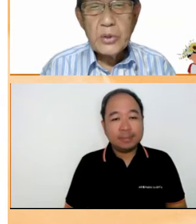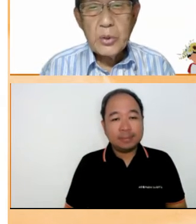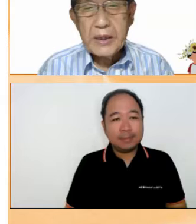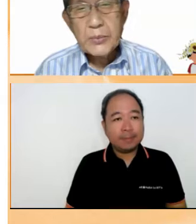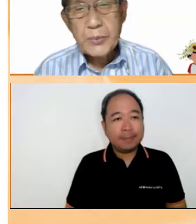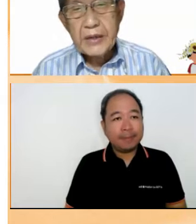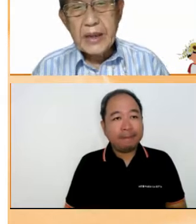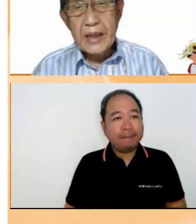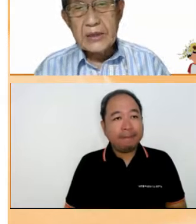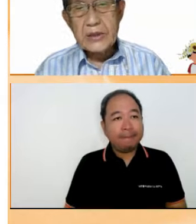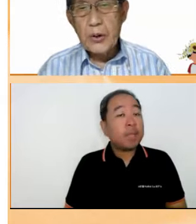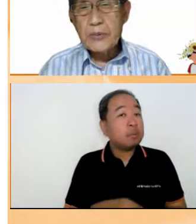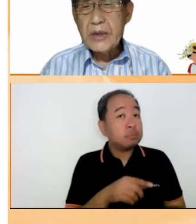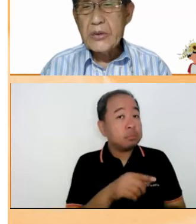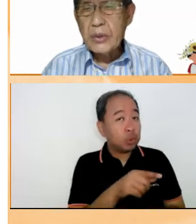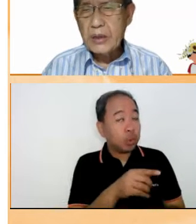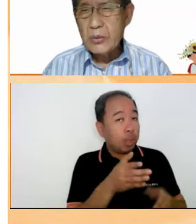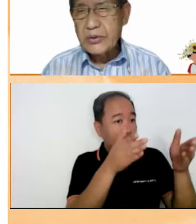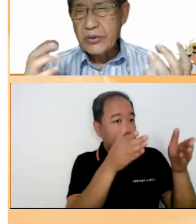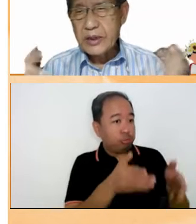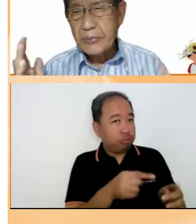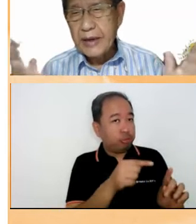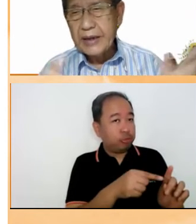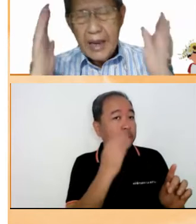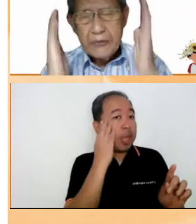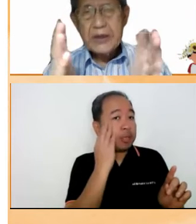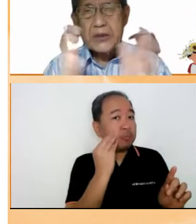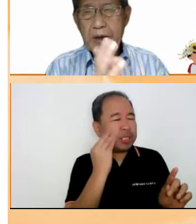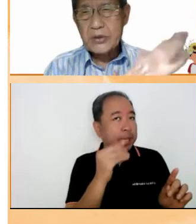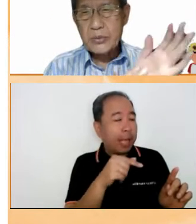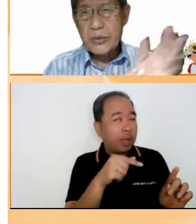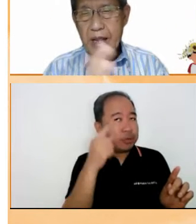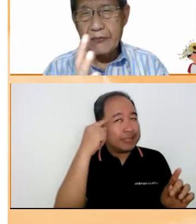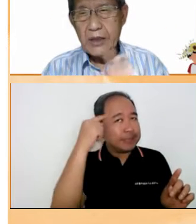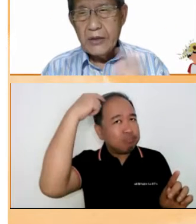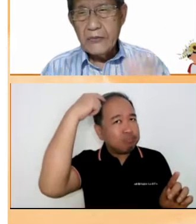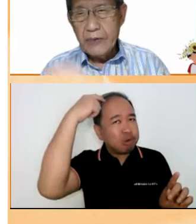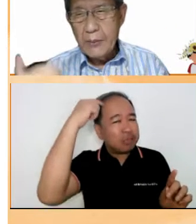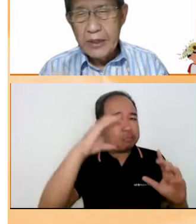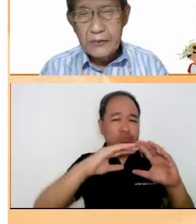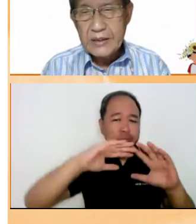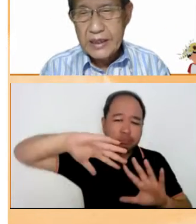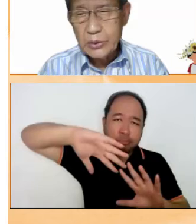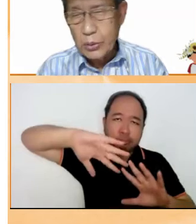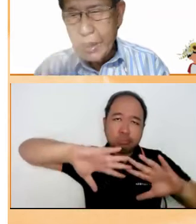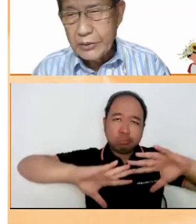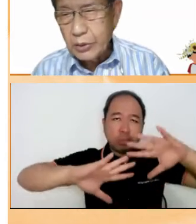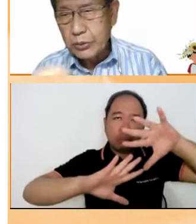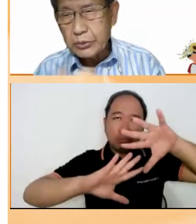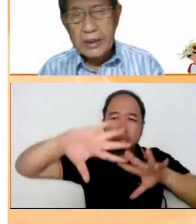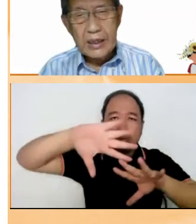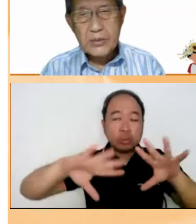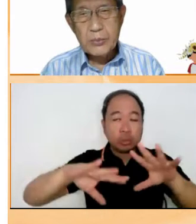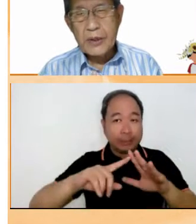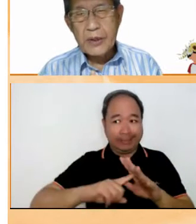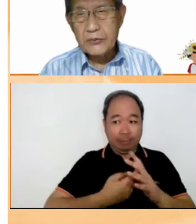Its human experience forms a neural connection in the brain. Every experience we have, from infancy through adulthood